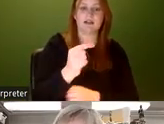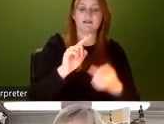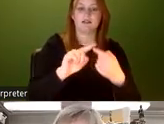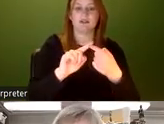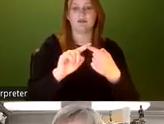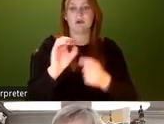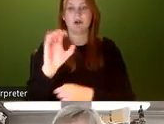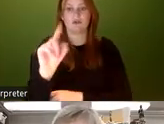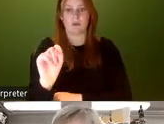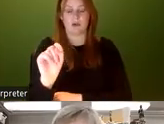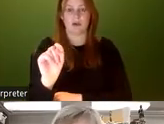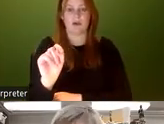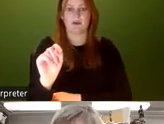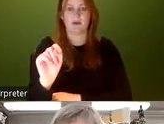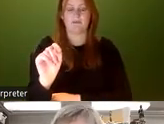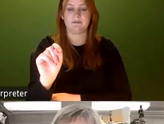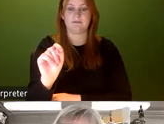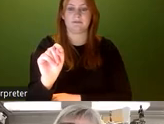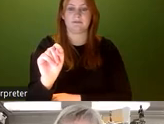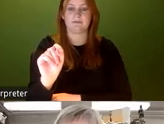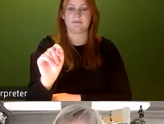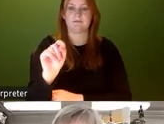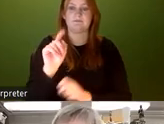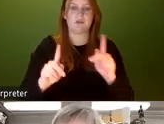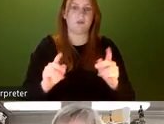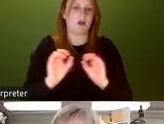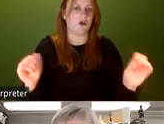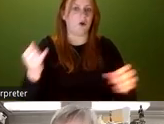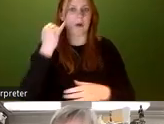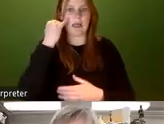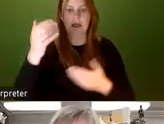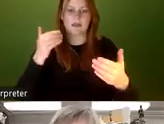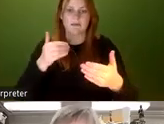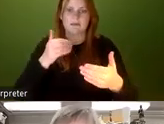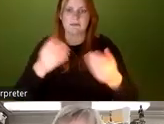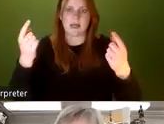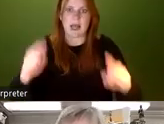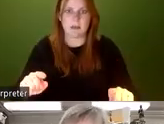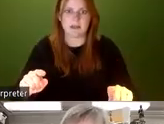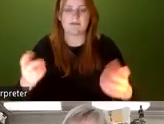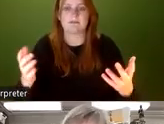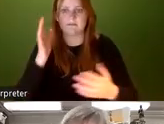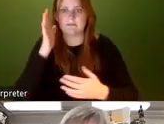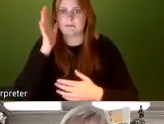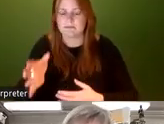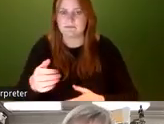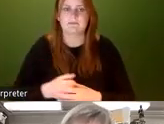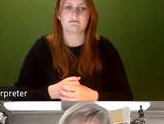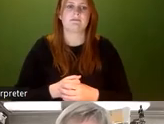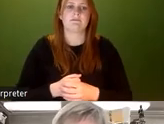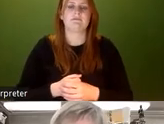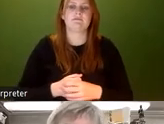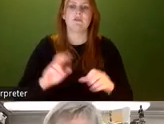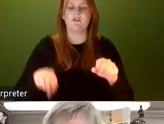So no one had any clue what was coming. Certainly we were, of course,